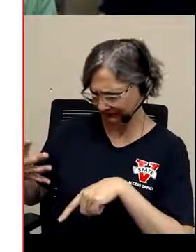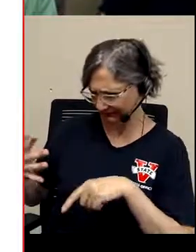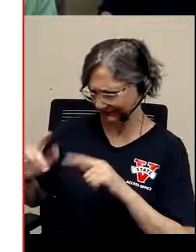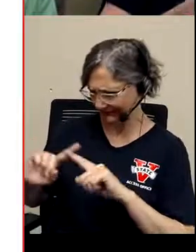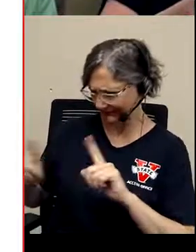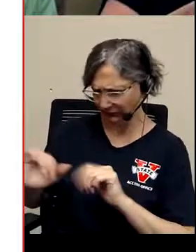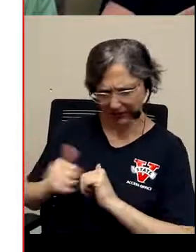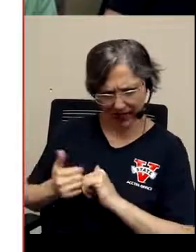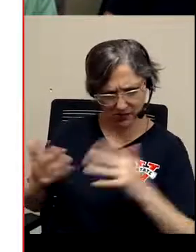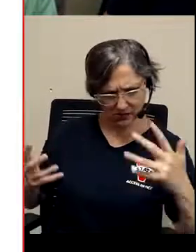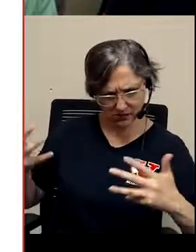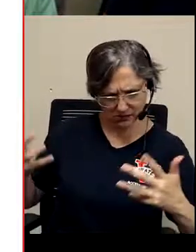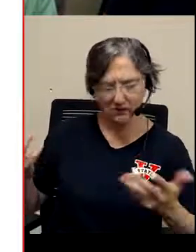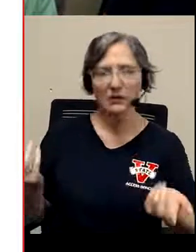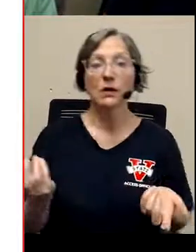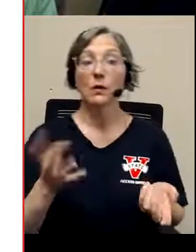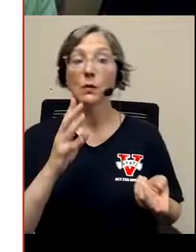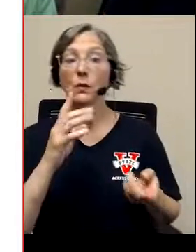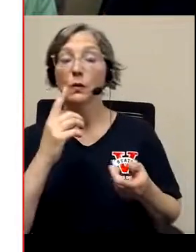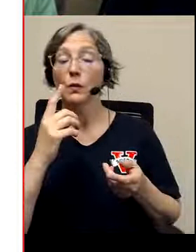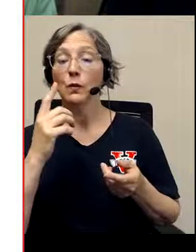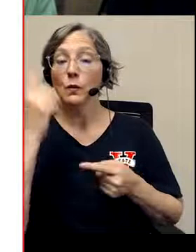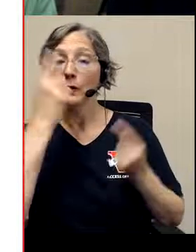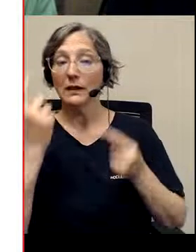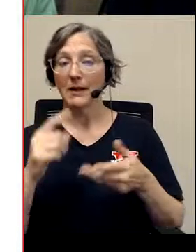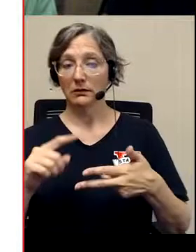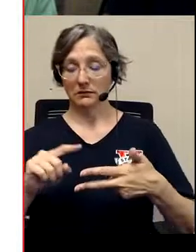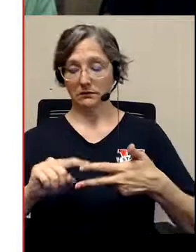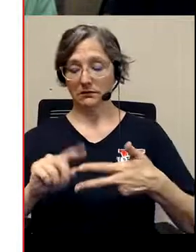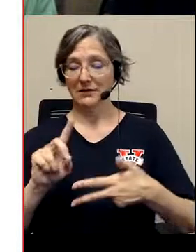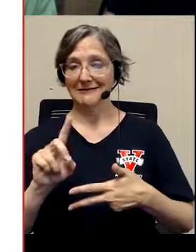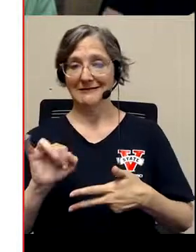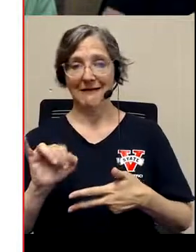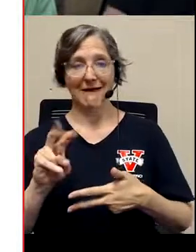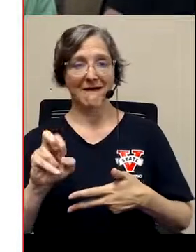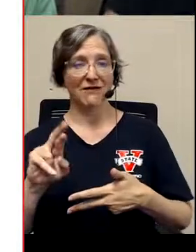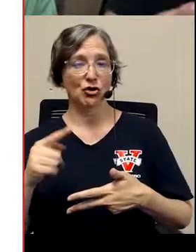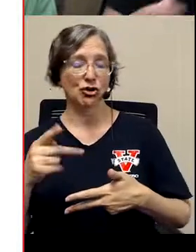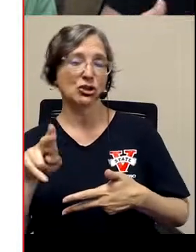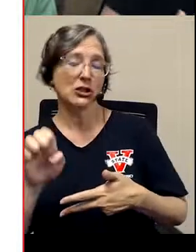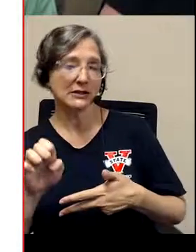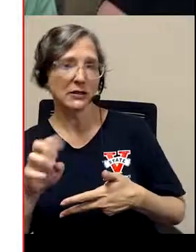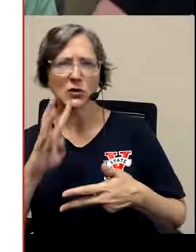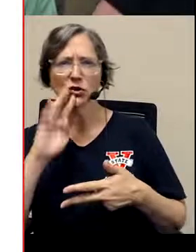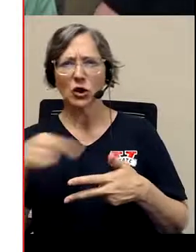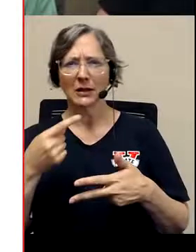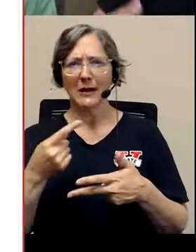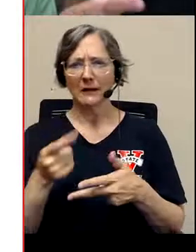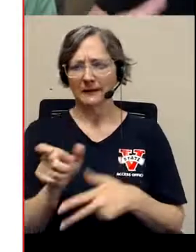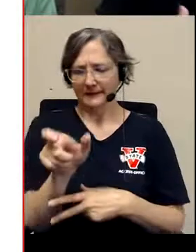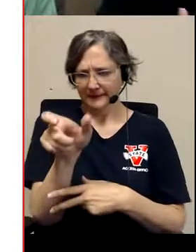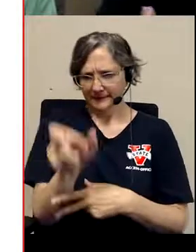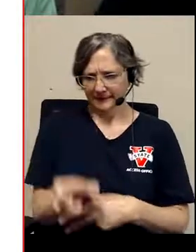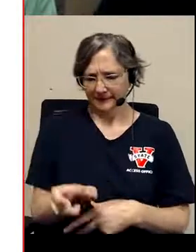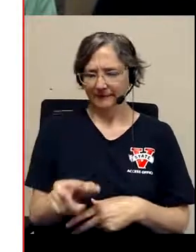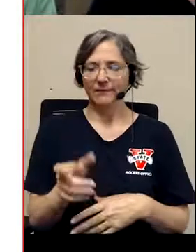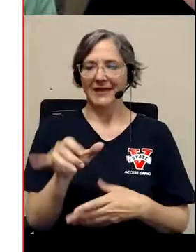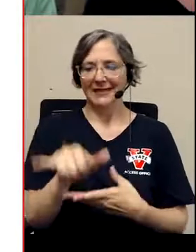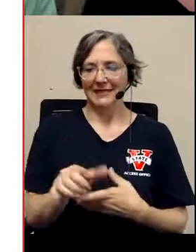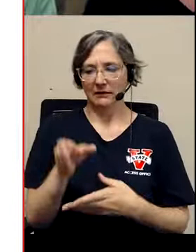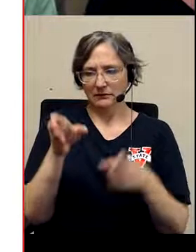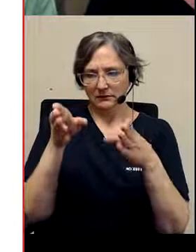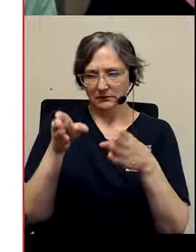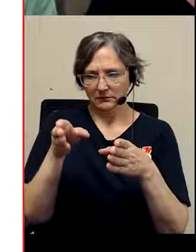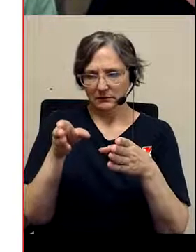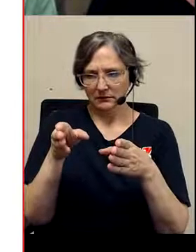When we think about divergence, we're actually talking about an act or instance of moving or